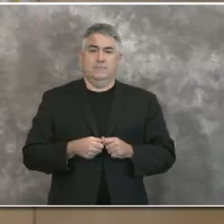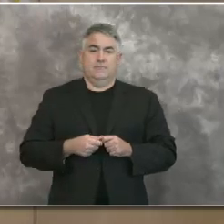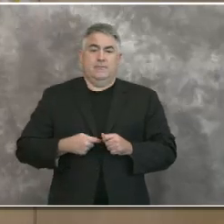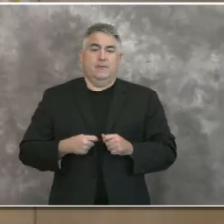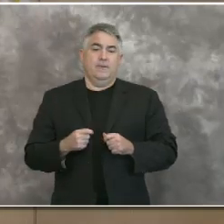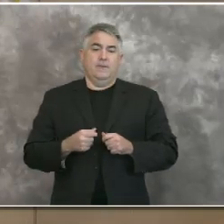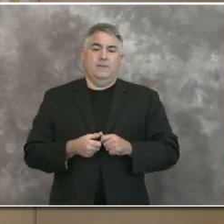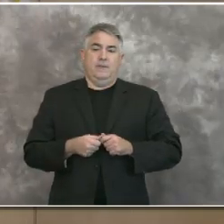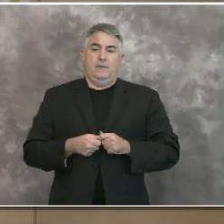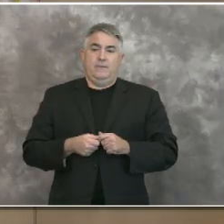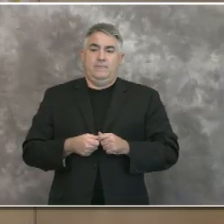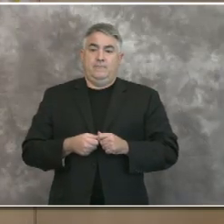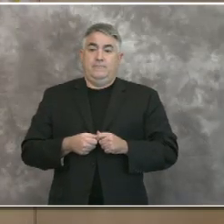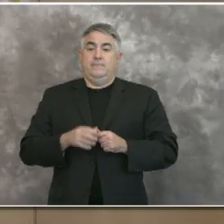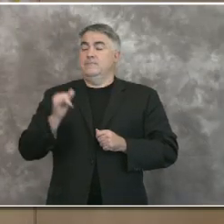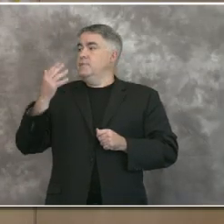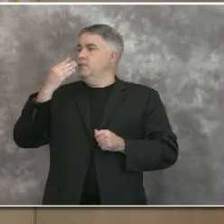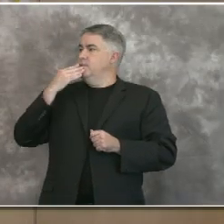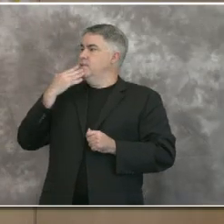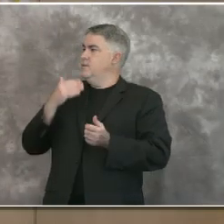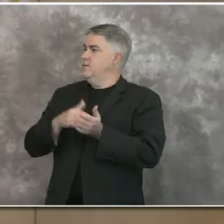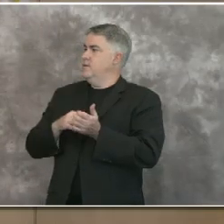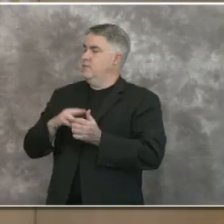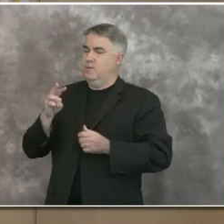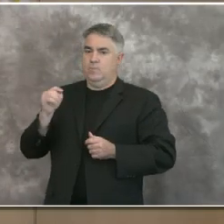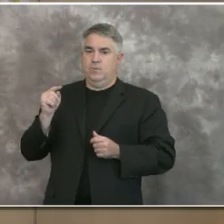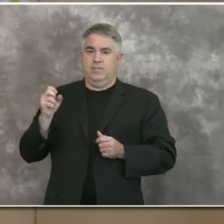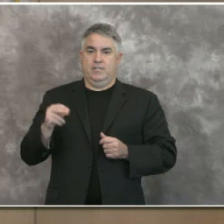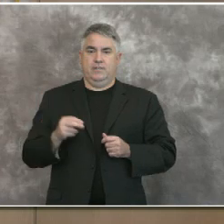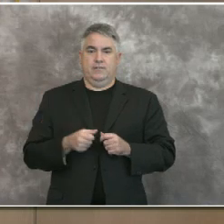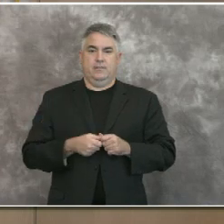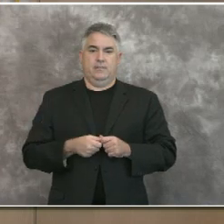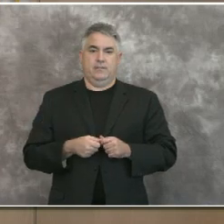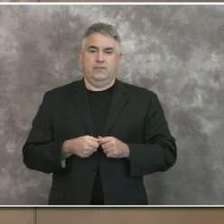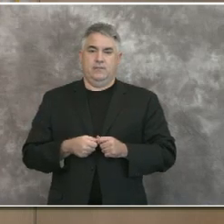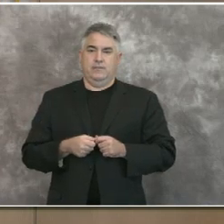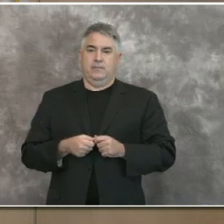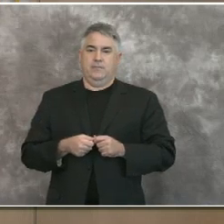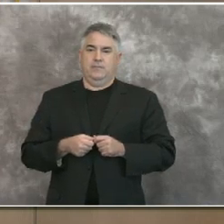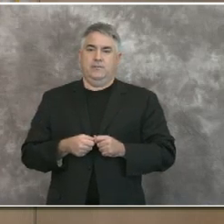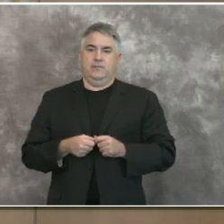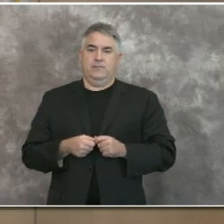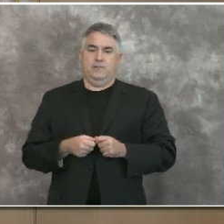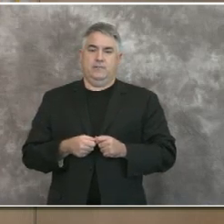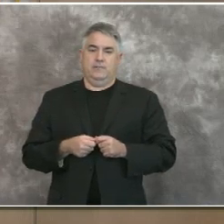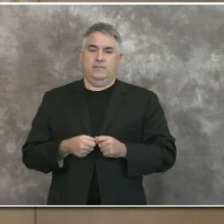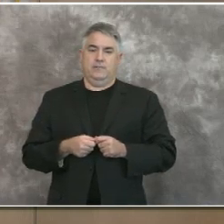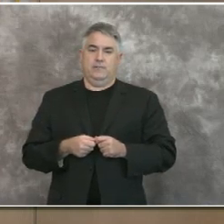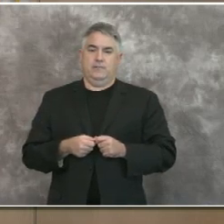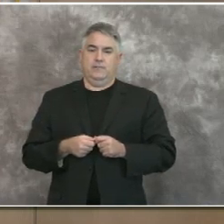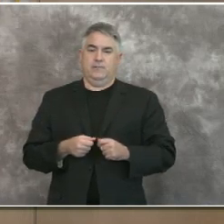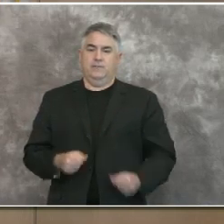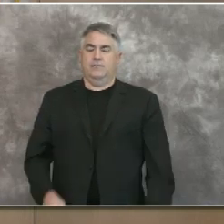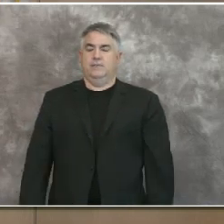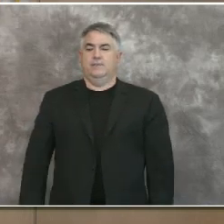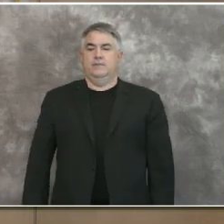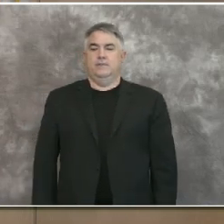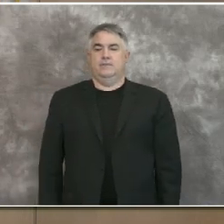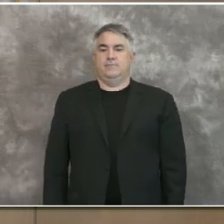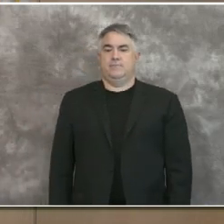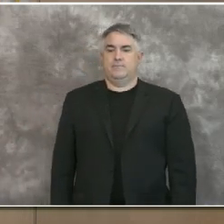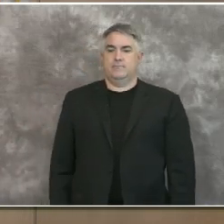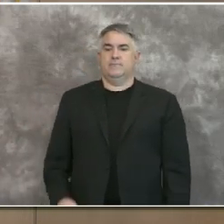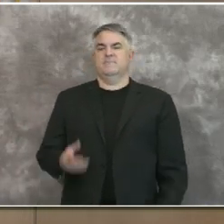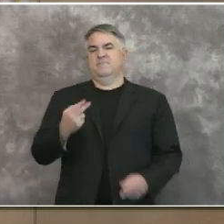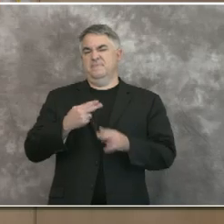Thank you, Dr. Wooten. We'll go directly to the questions. And again, please make sure you identify yourself by name and outlet if you're not introduced